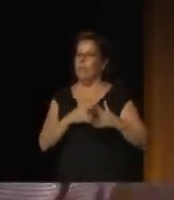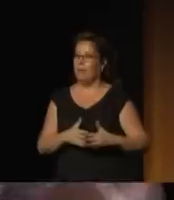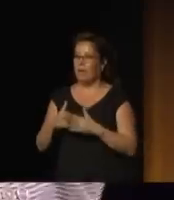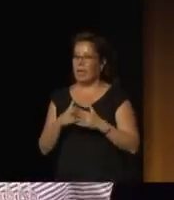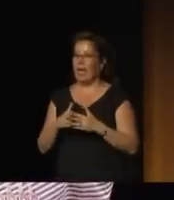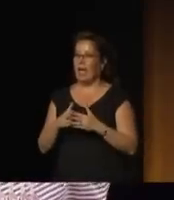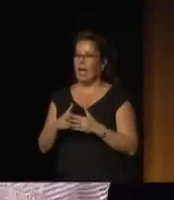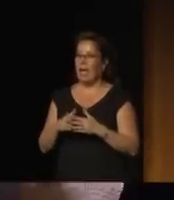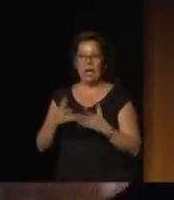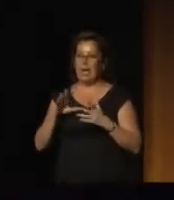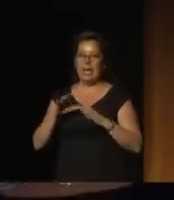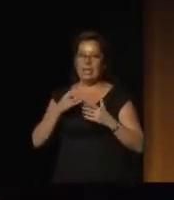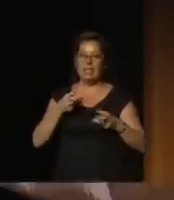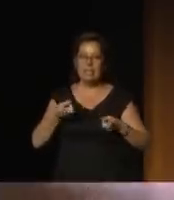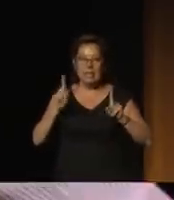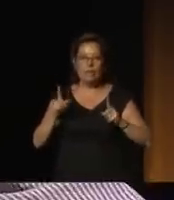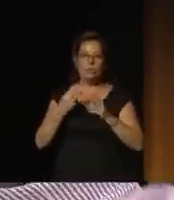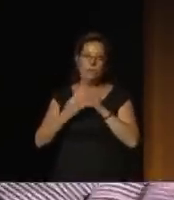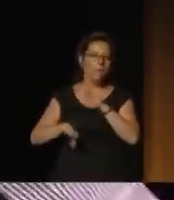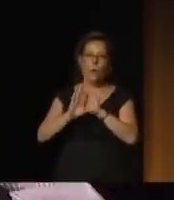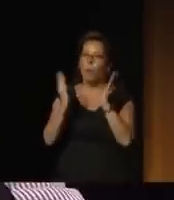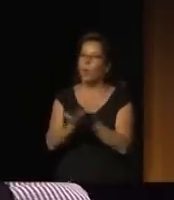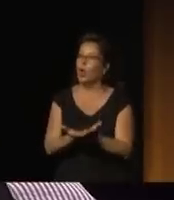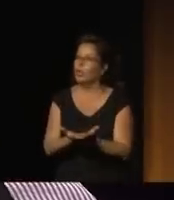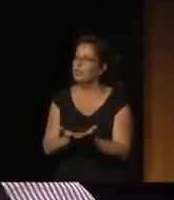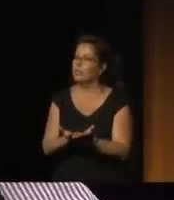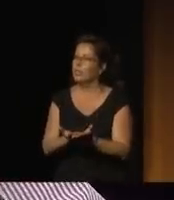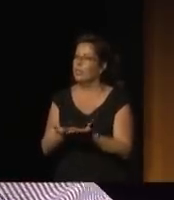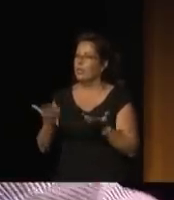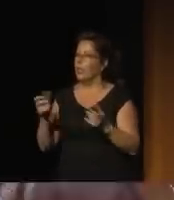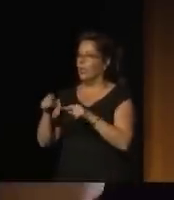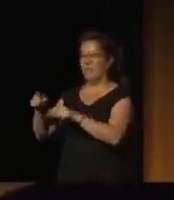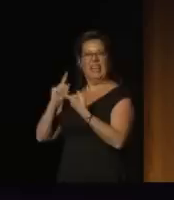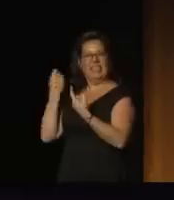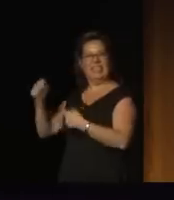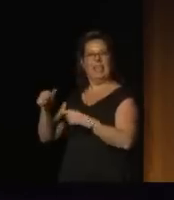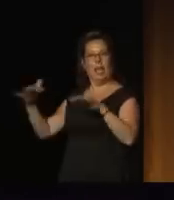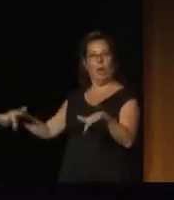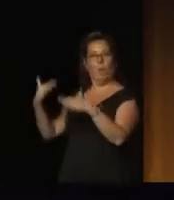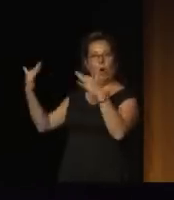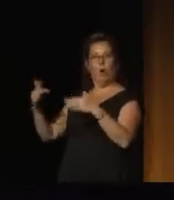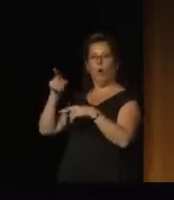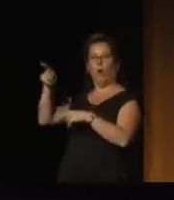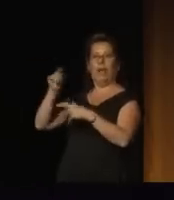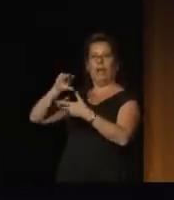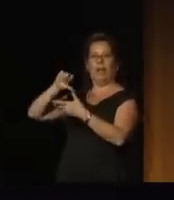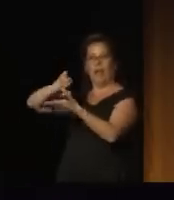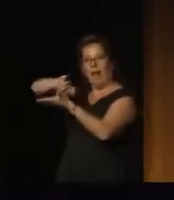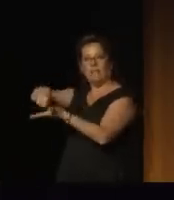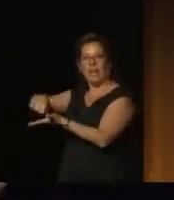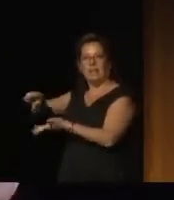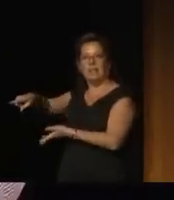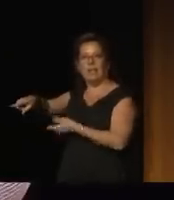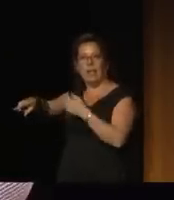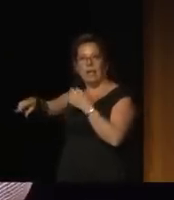war in Afghanistan because we had a really bad president after September 11th. Mm. Okay, if Al Gore had been the president, we'd